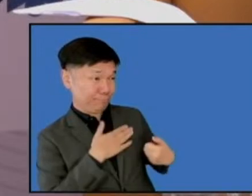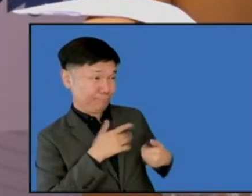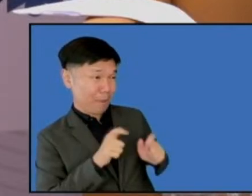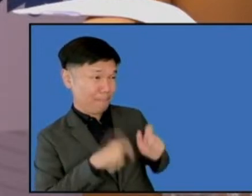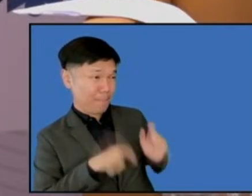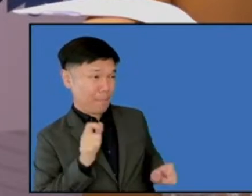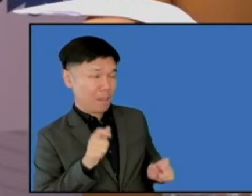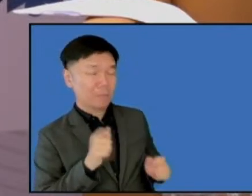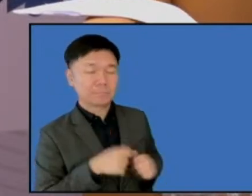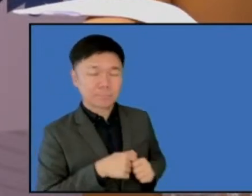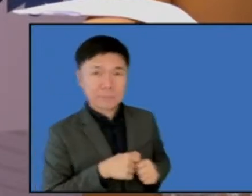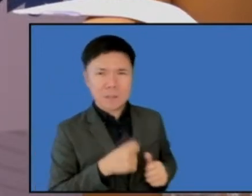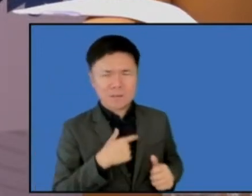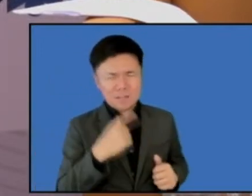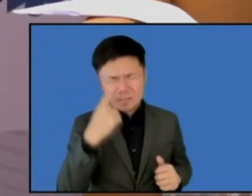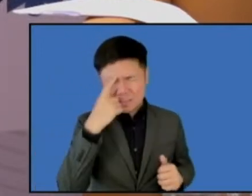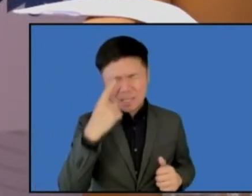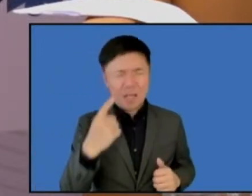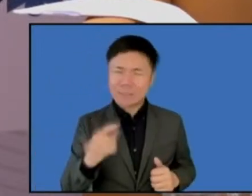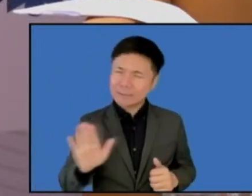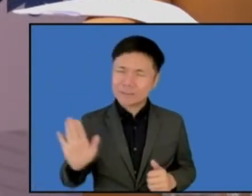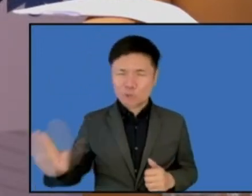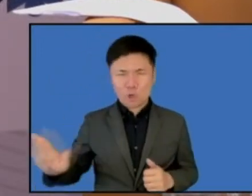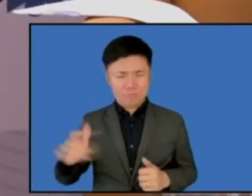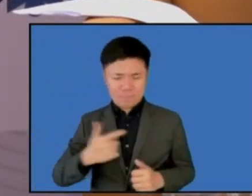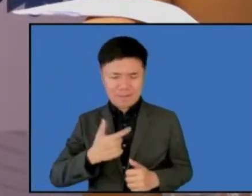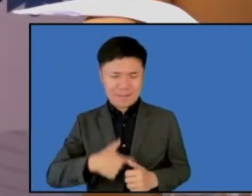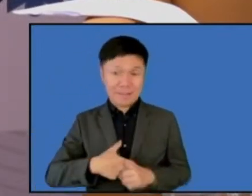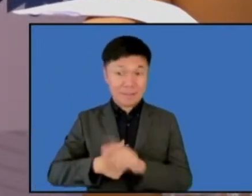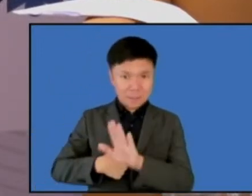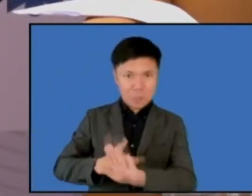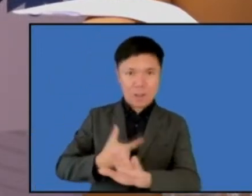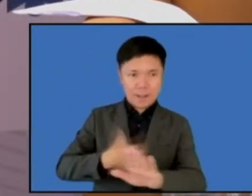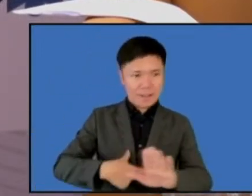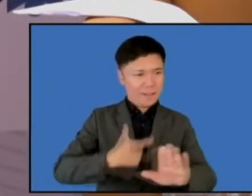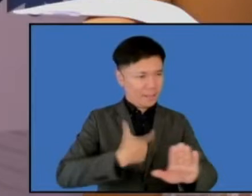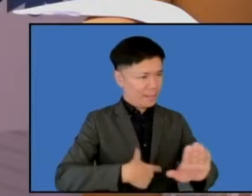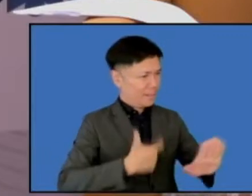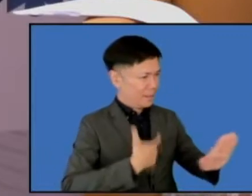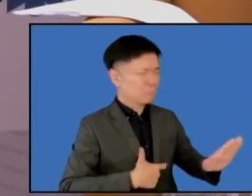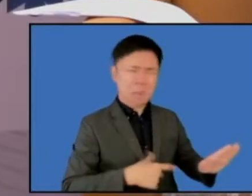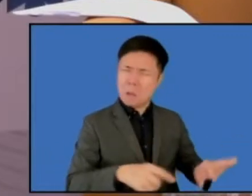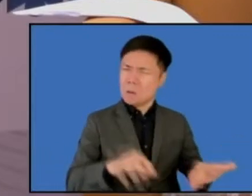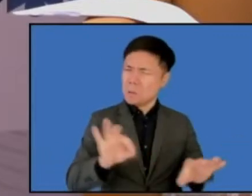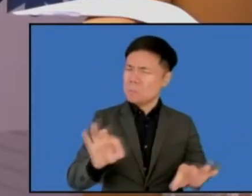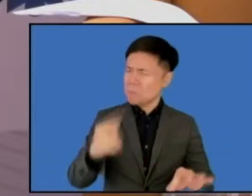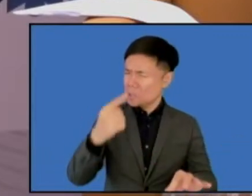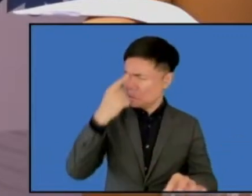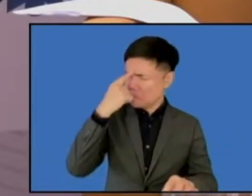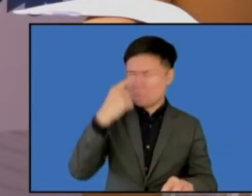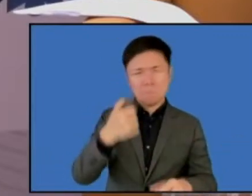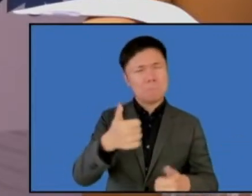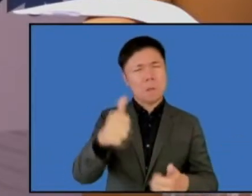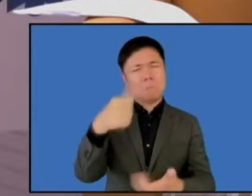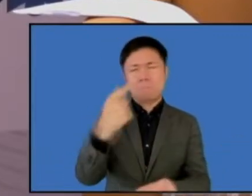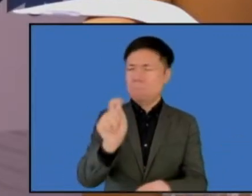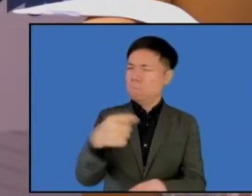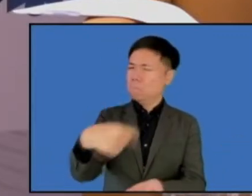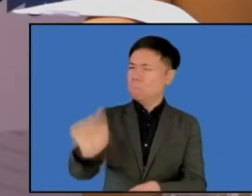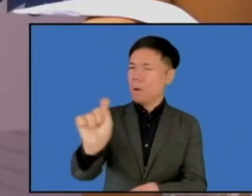Sure, it helps crystallize national identity. It scores you a few good political points, but at what cost?